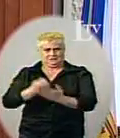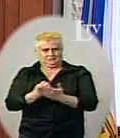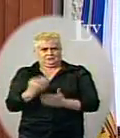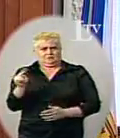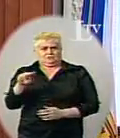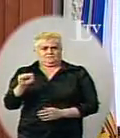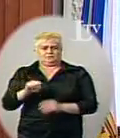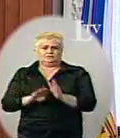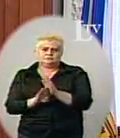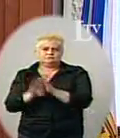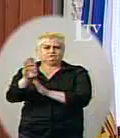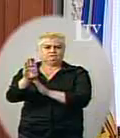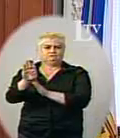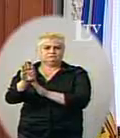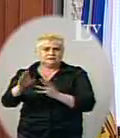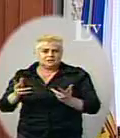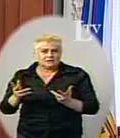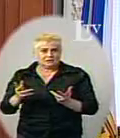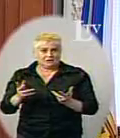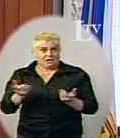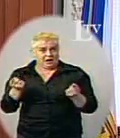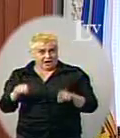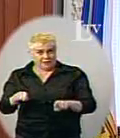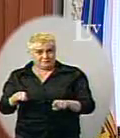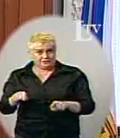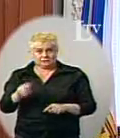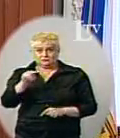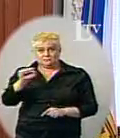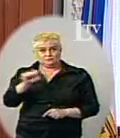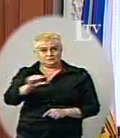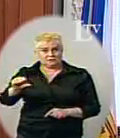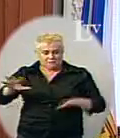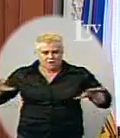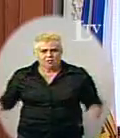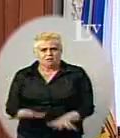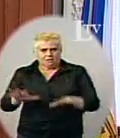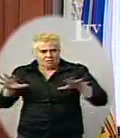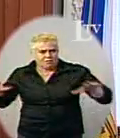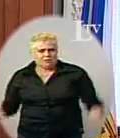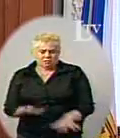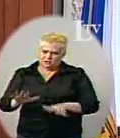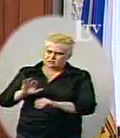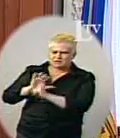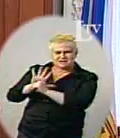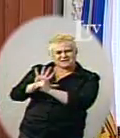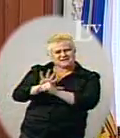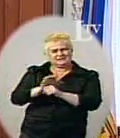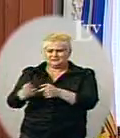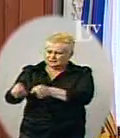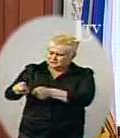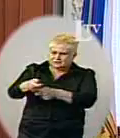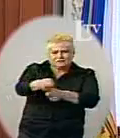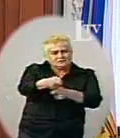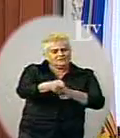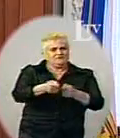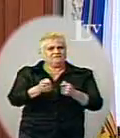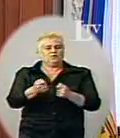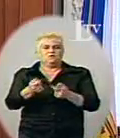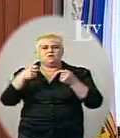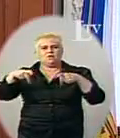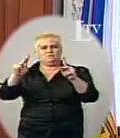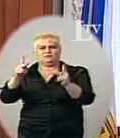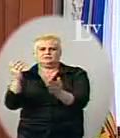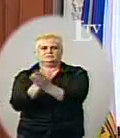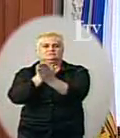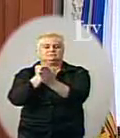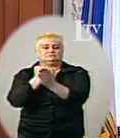economy. Much careful work and planning went into promoting and landing such opportunities.